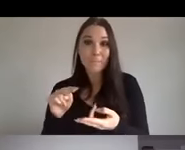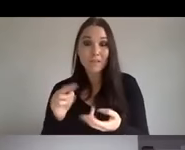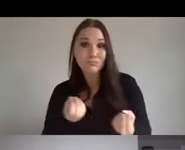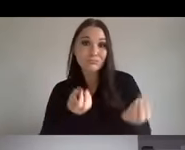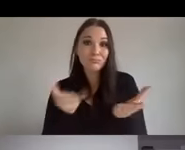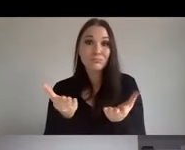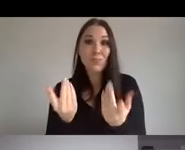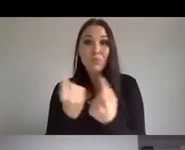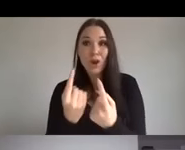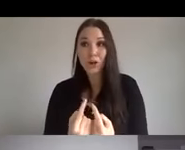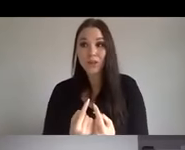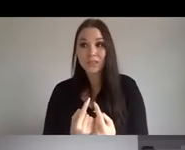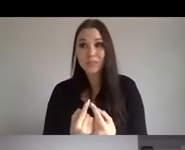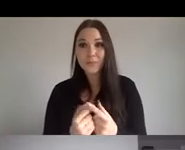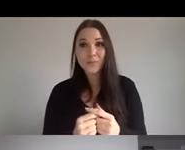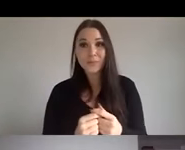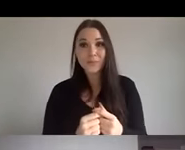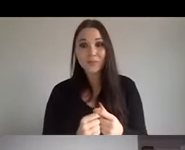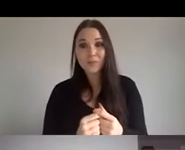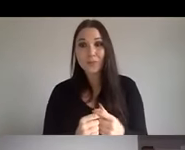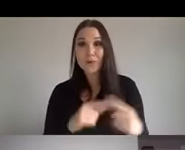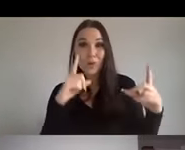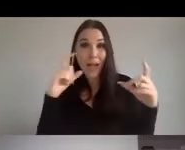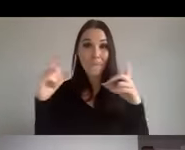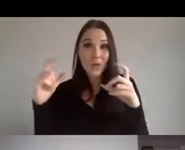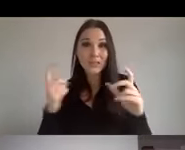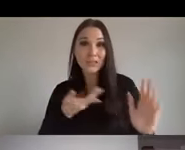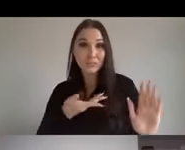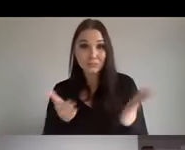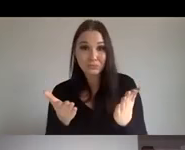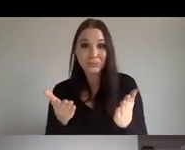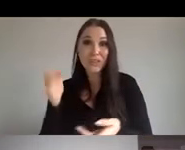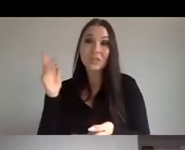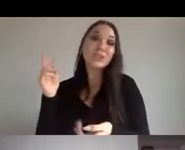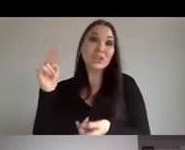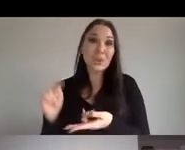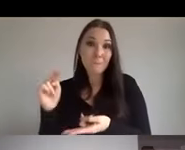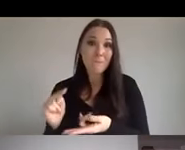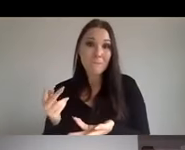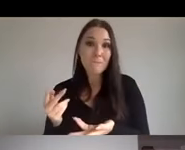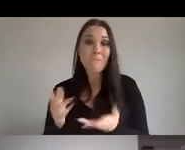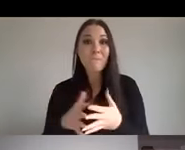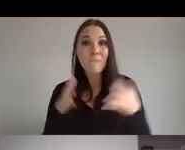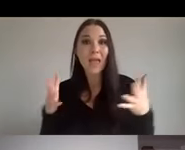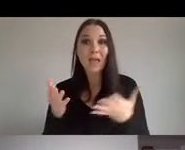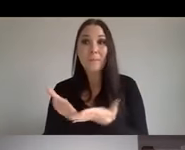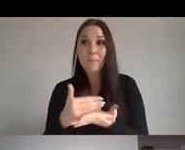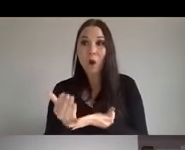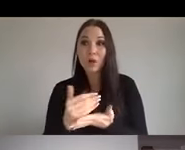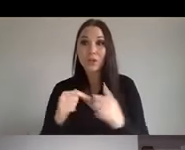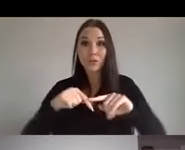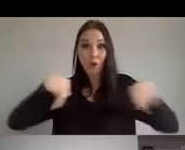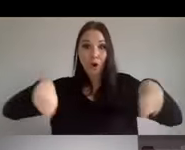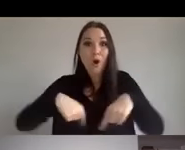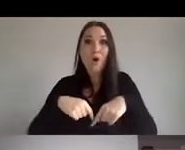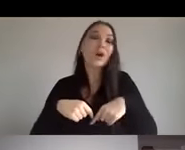which we had. So cameras and the availability and cheapness of cameras is a big part of